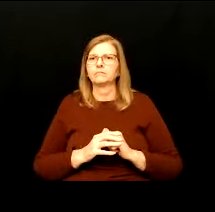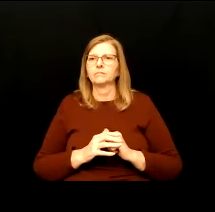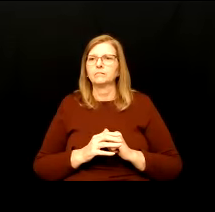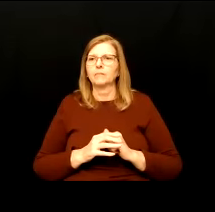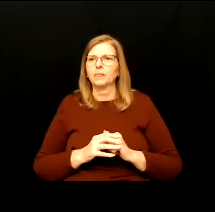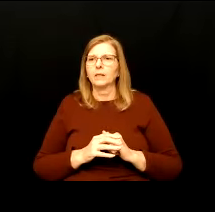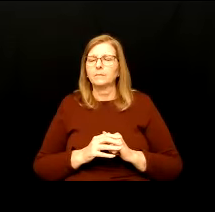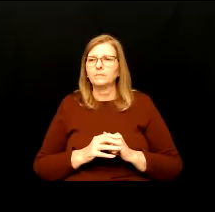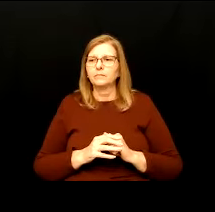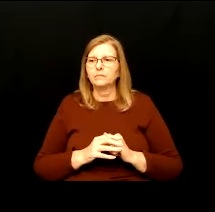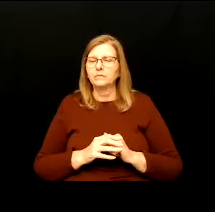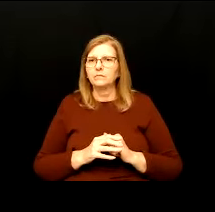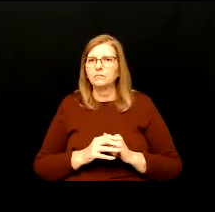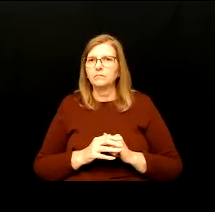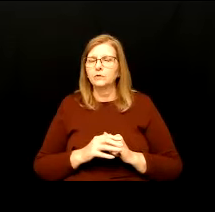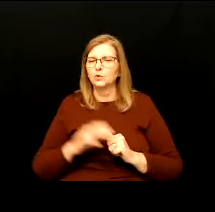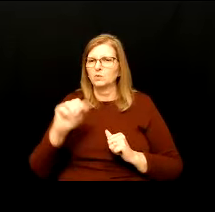So